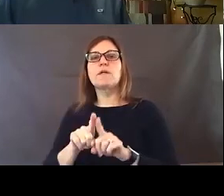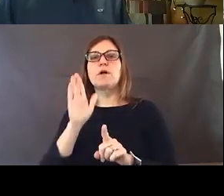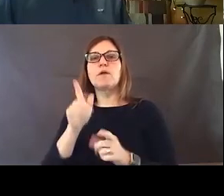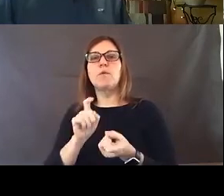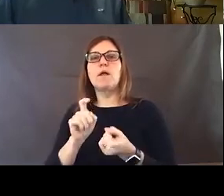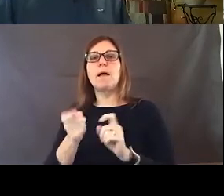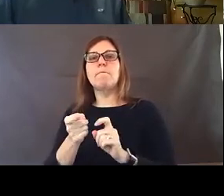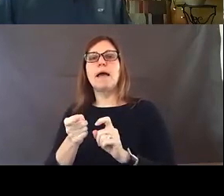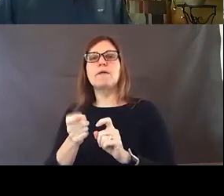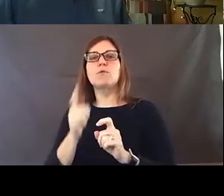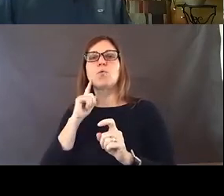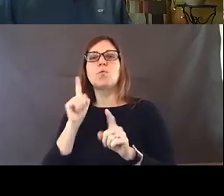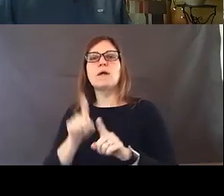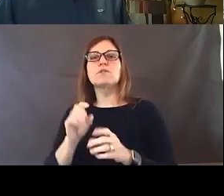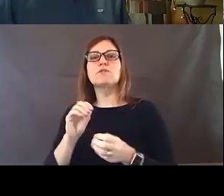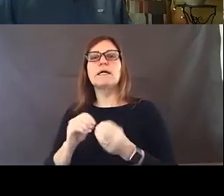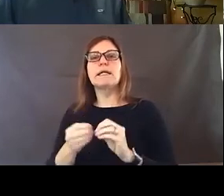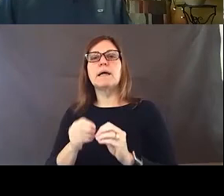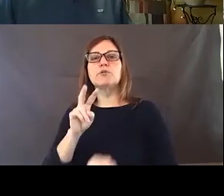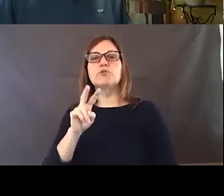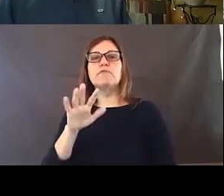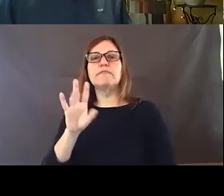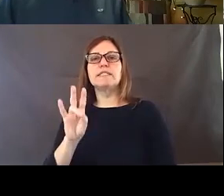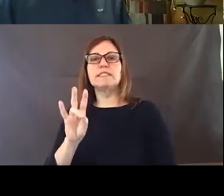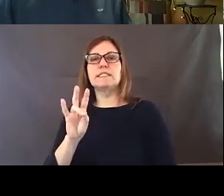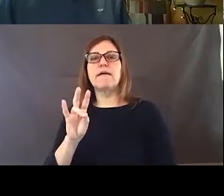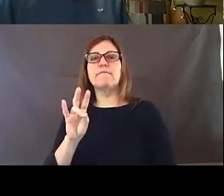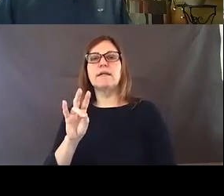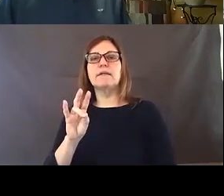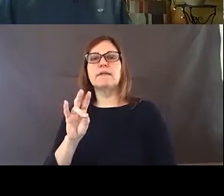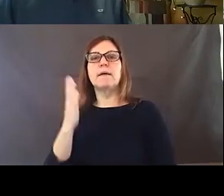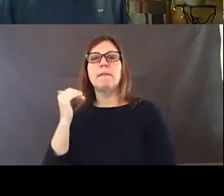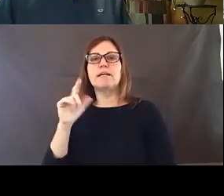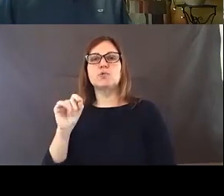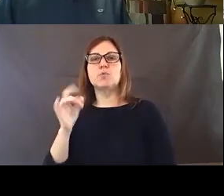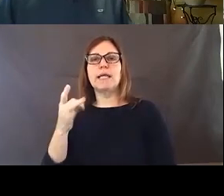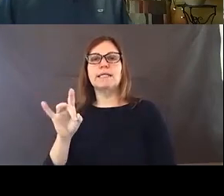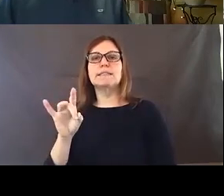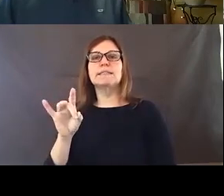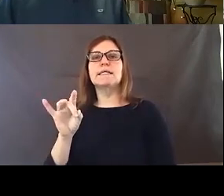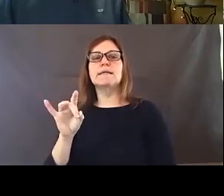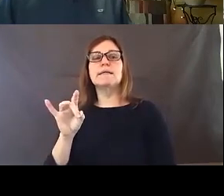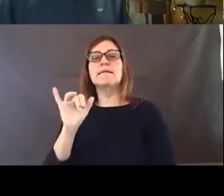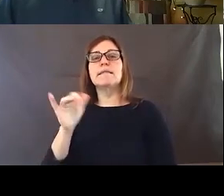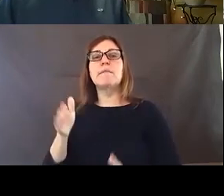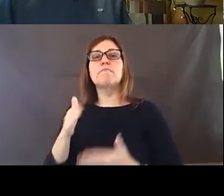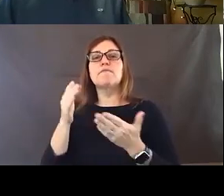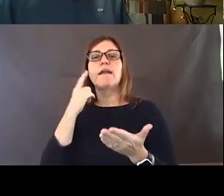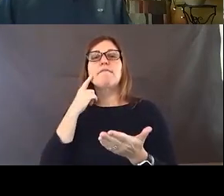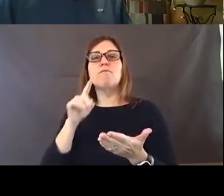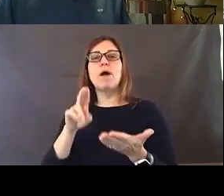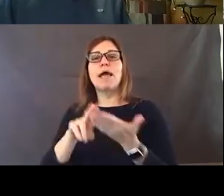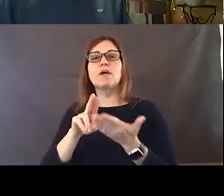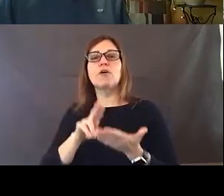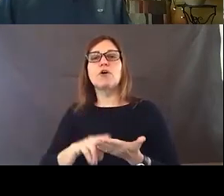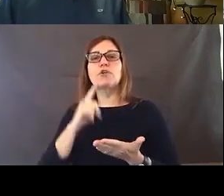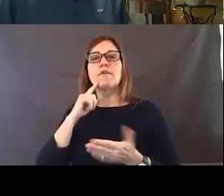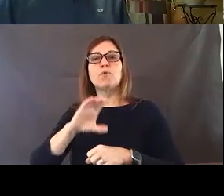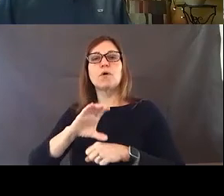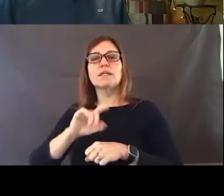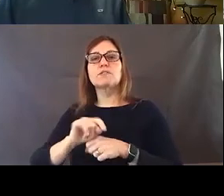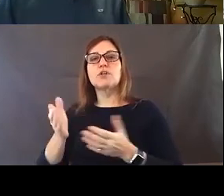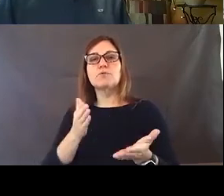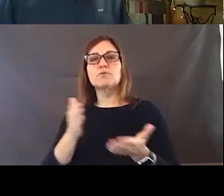amending resolution number 257 of 2018, which provided for a contract for consulting services